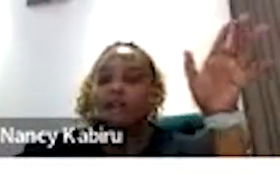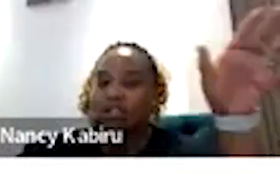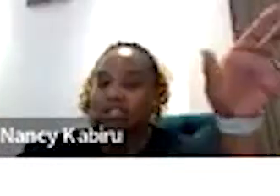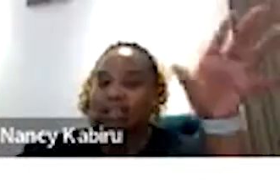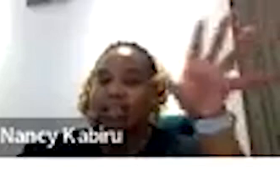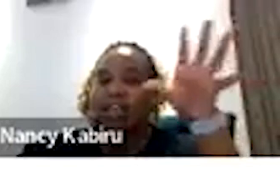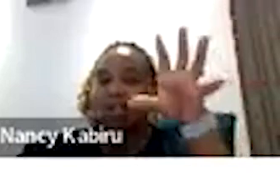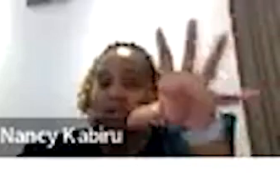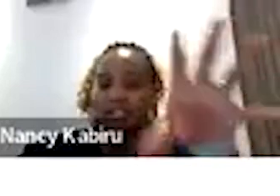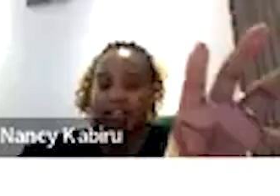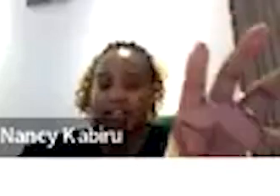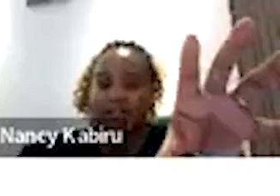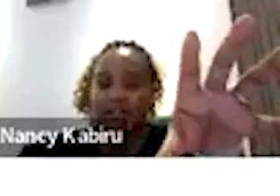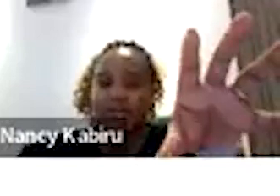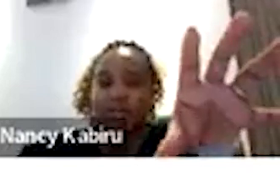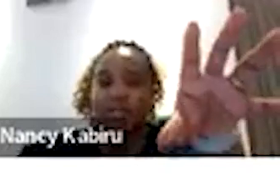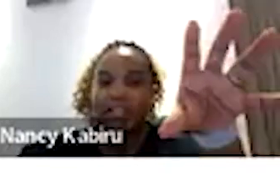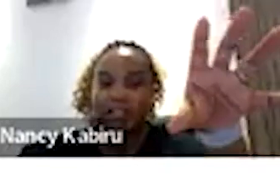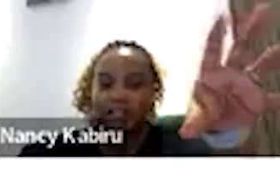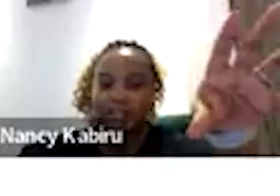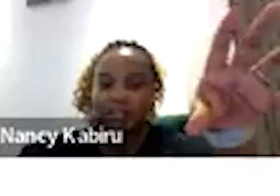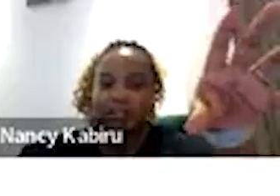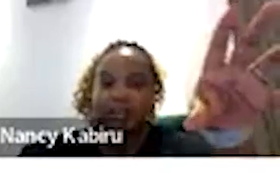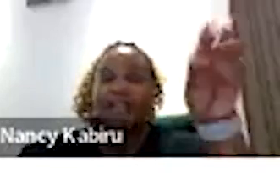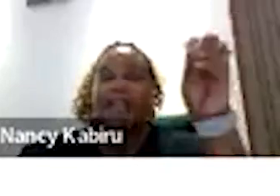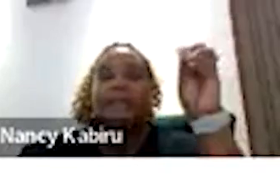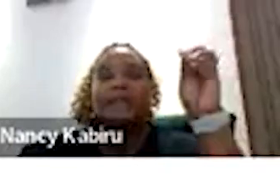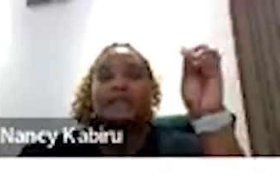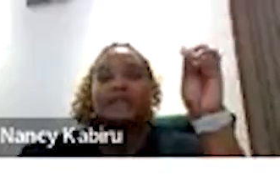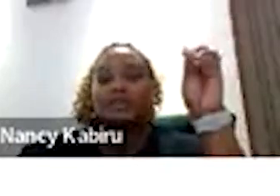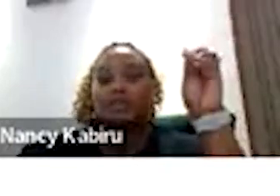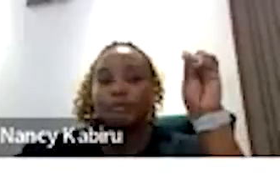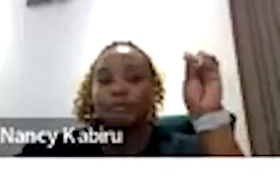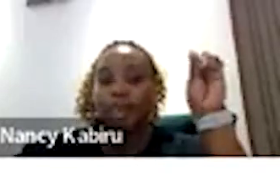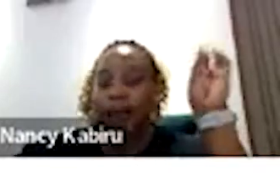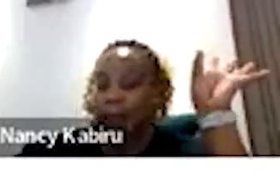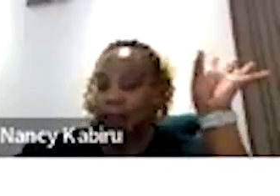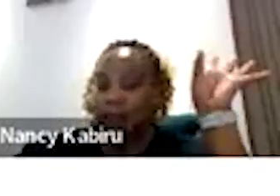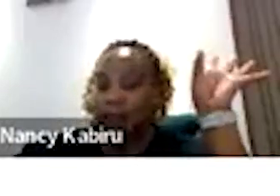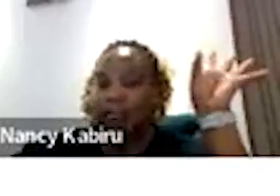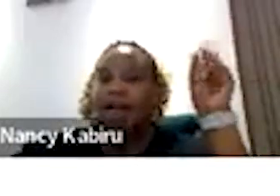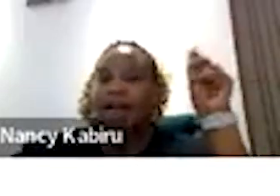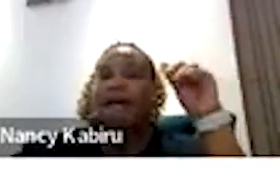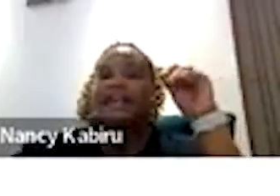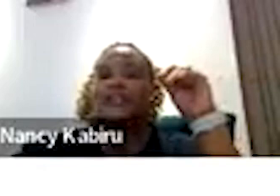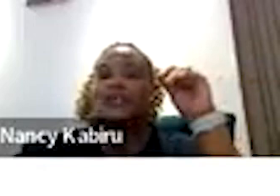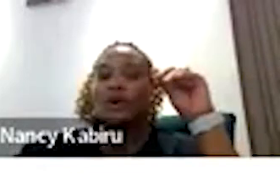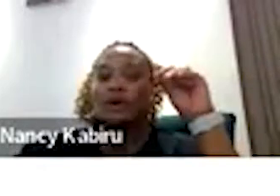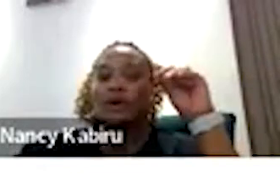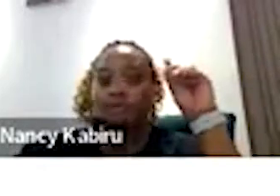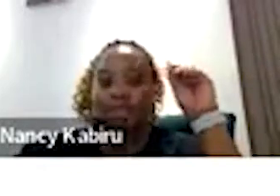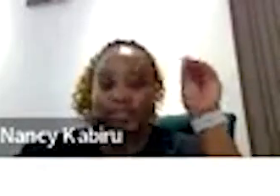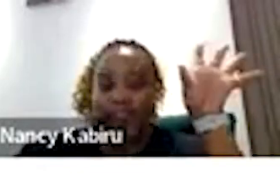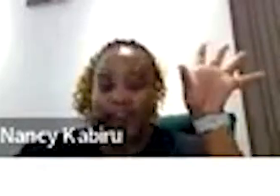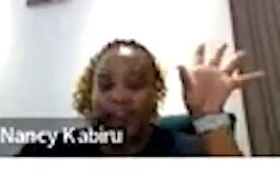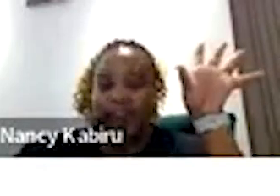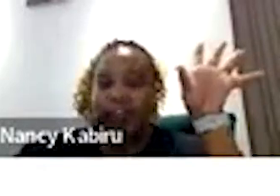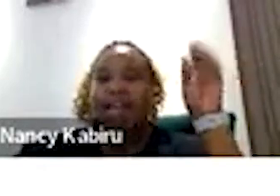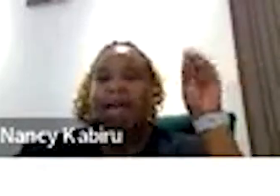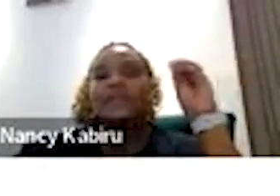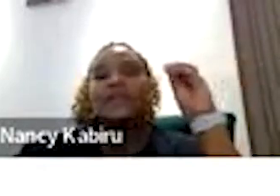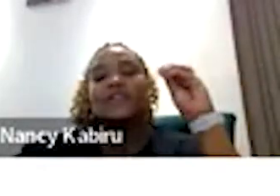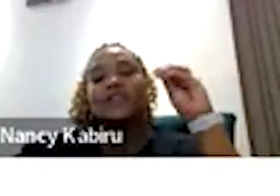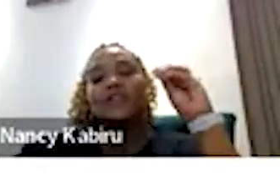health looks like what I have put on the screen. There are periods you will be happy. There are others you are going to be